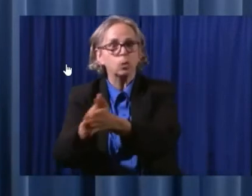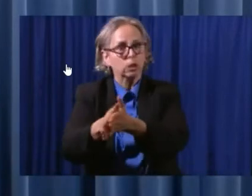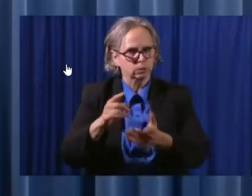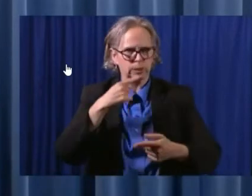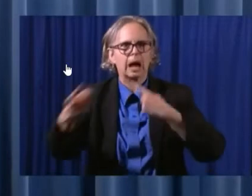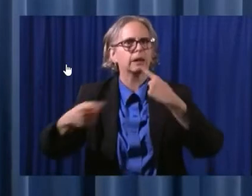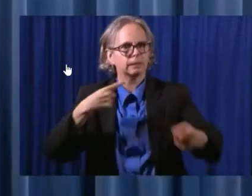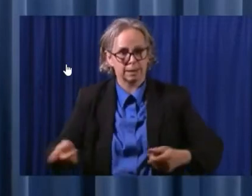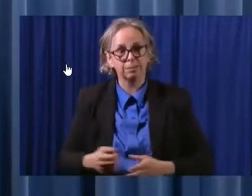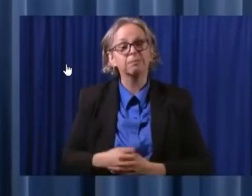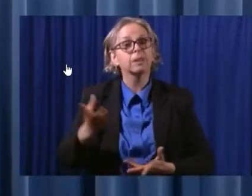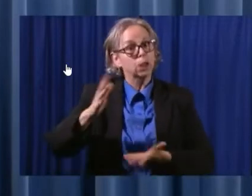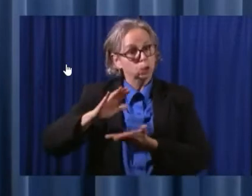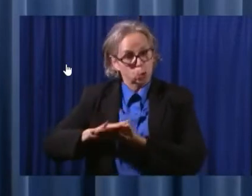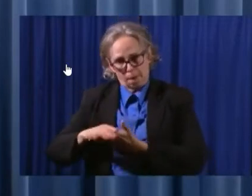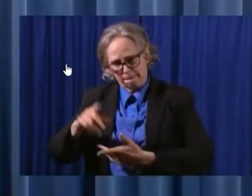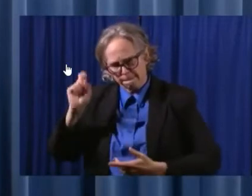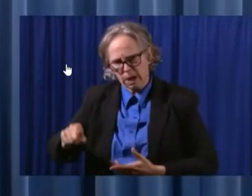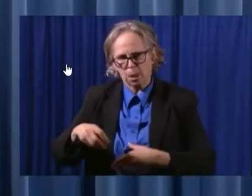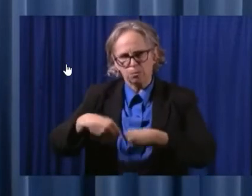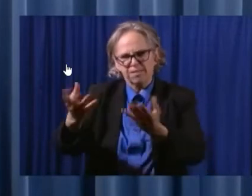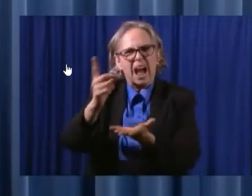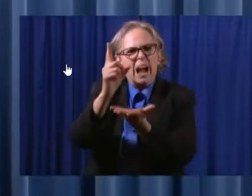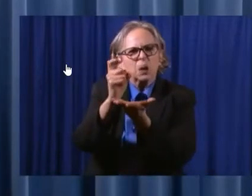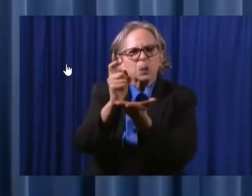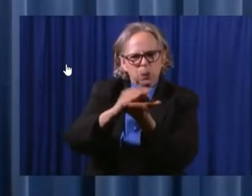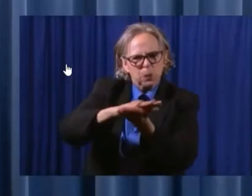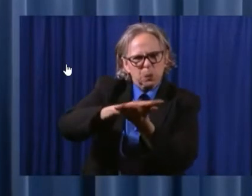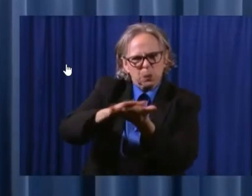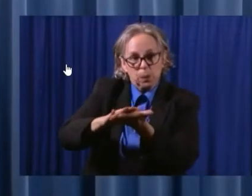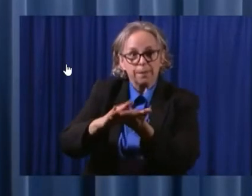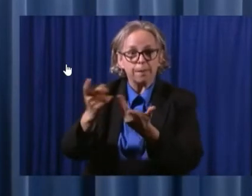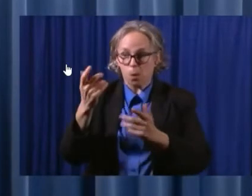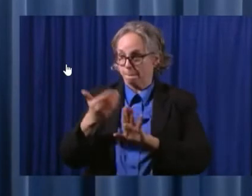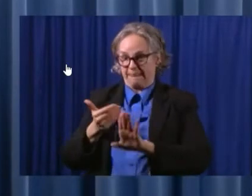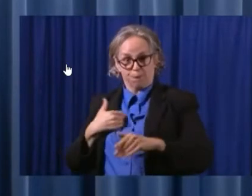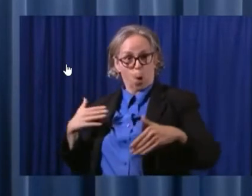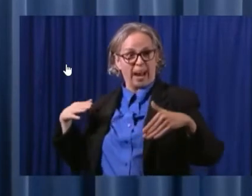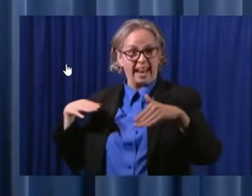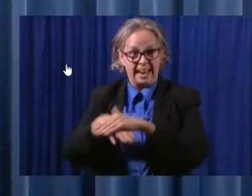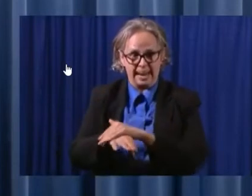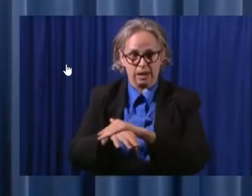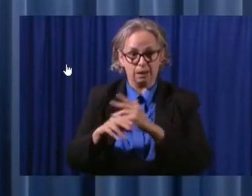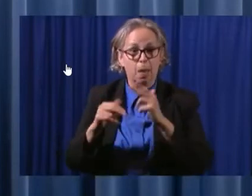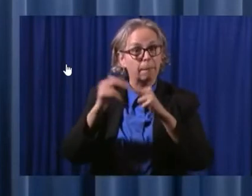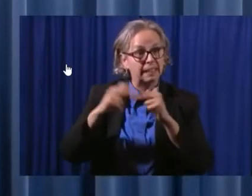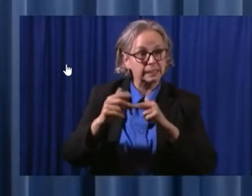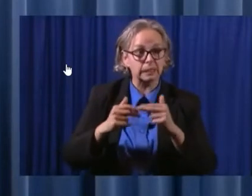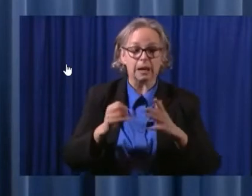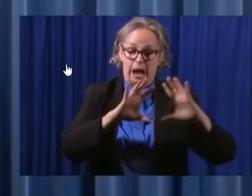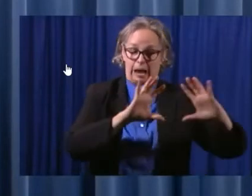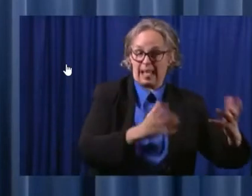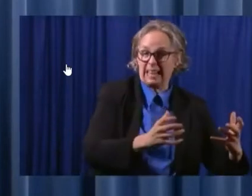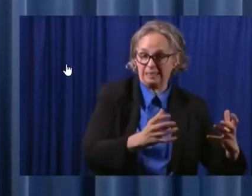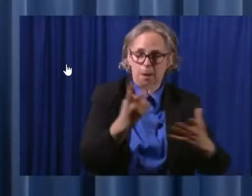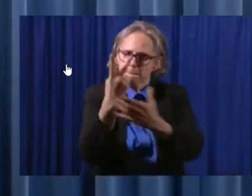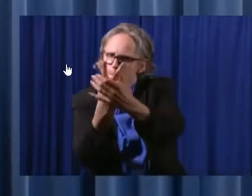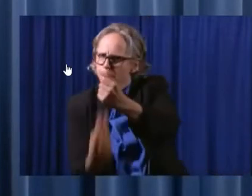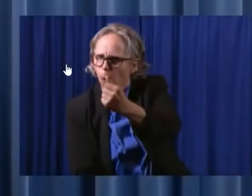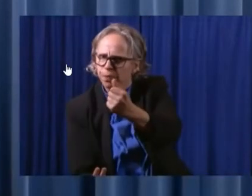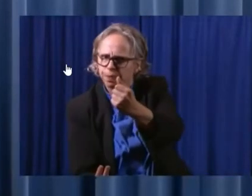areas, including entrances to the buildings, classrooms, and require its use. Guideline